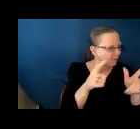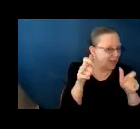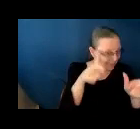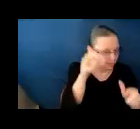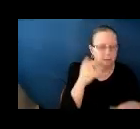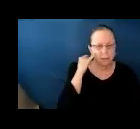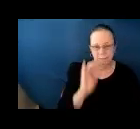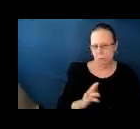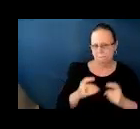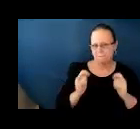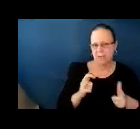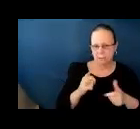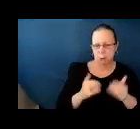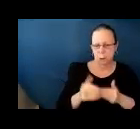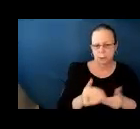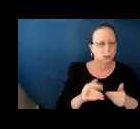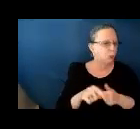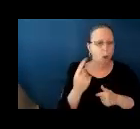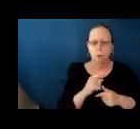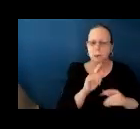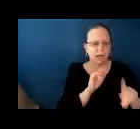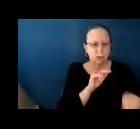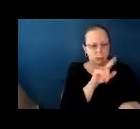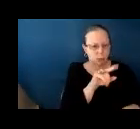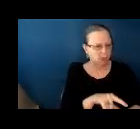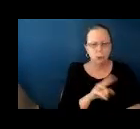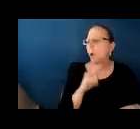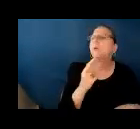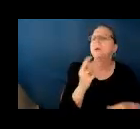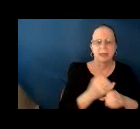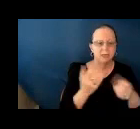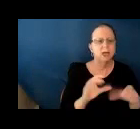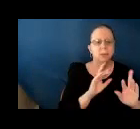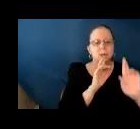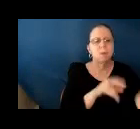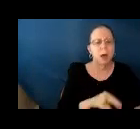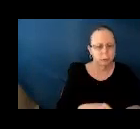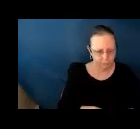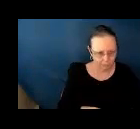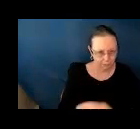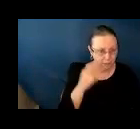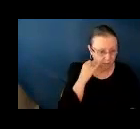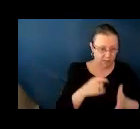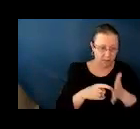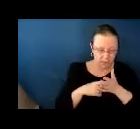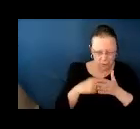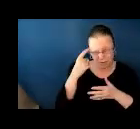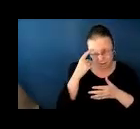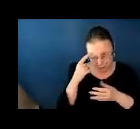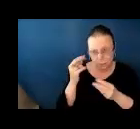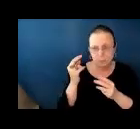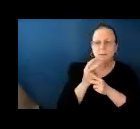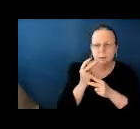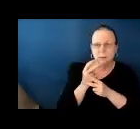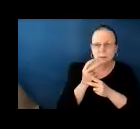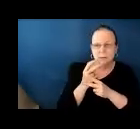fast processor, you're always answering the questions. You're always getting a chance to respond. if it takes you a little bit, what are we doing